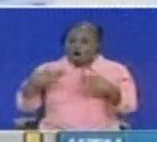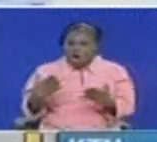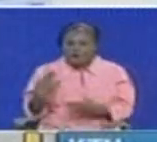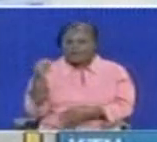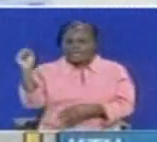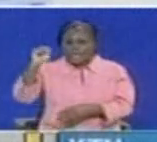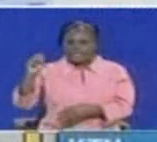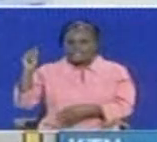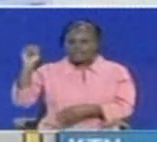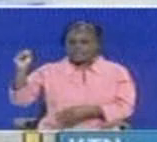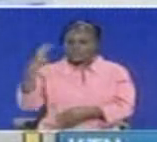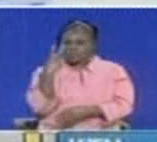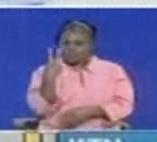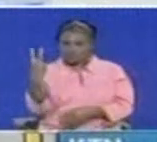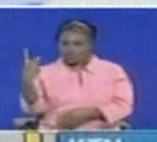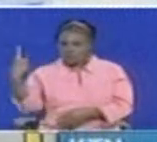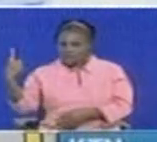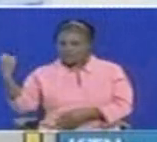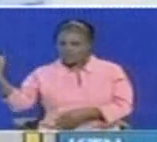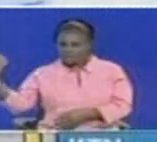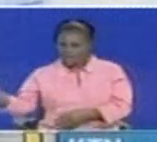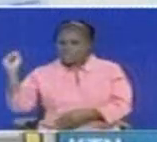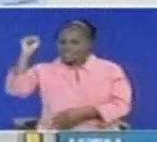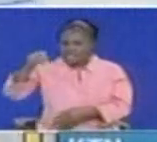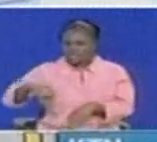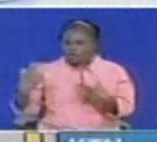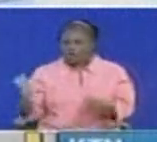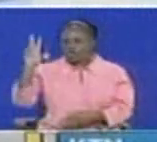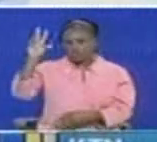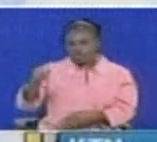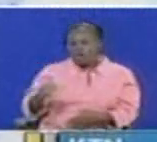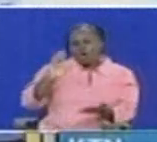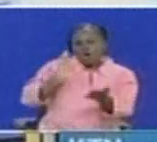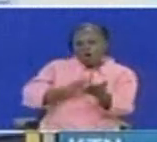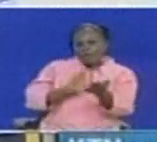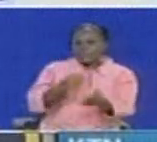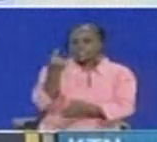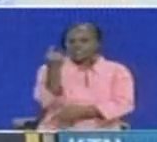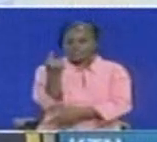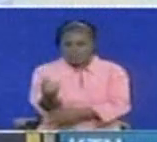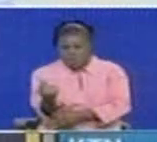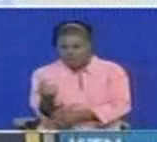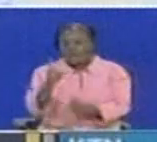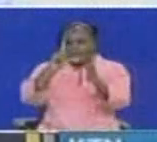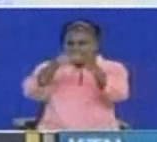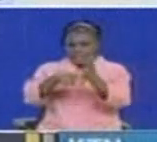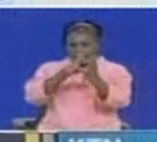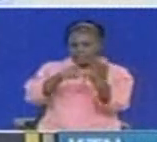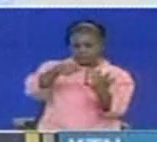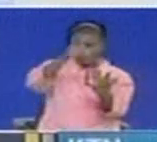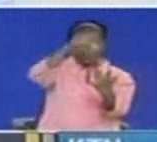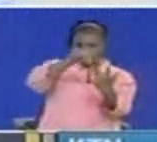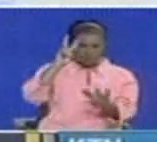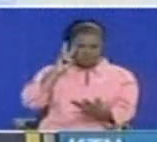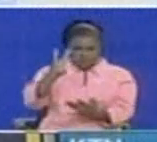text message on 22155. Begin with a yes or a no. Leave a small comment. And of course, we'll look at a poll result towards